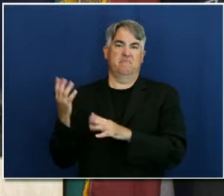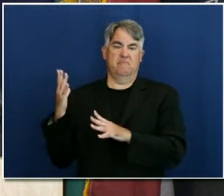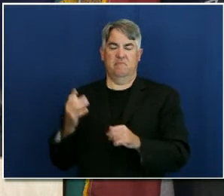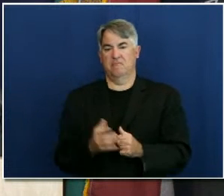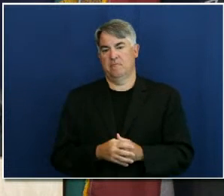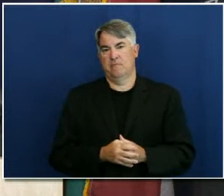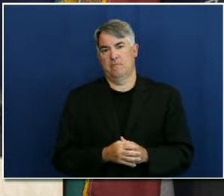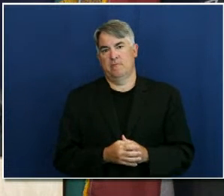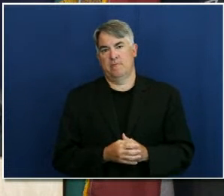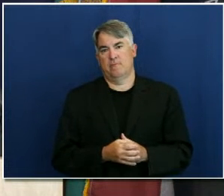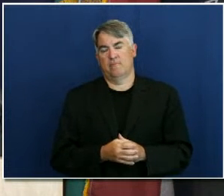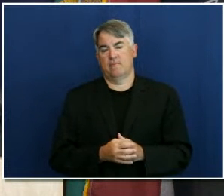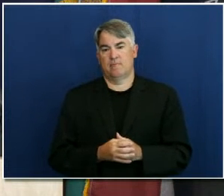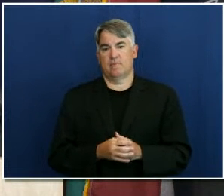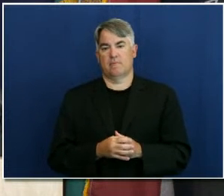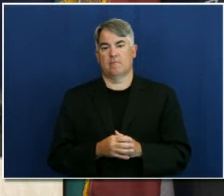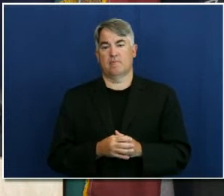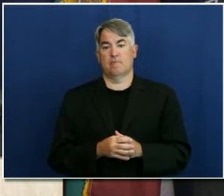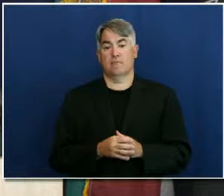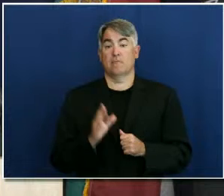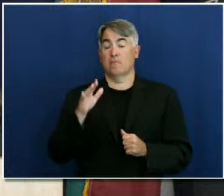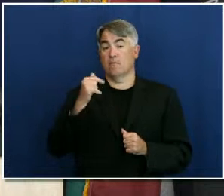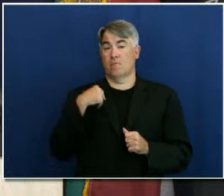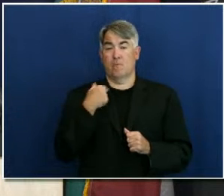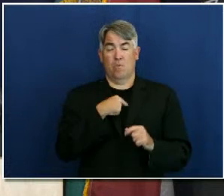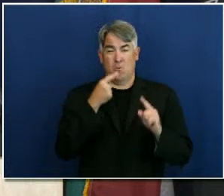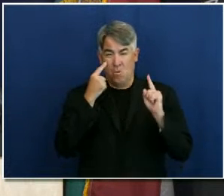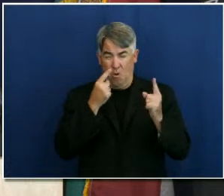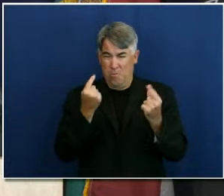the yellow tier next Wednesday, which would give us 1 week